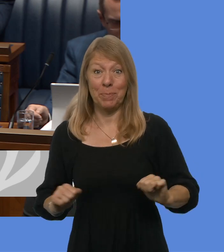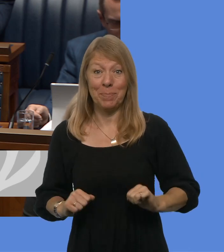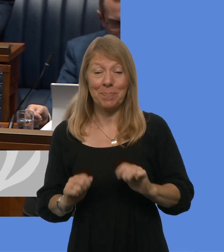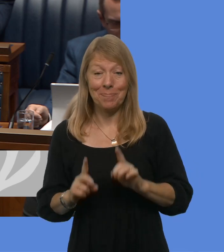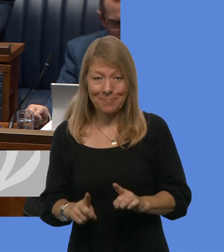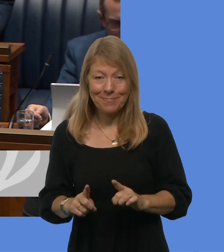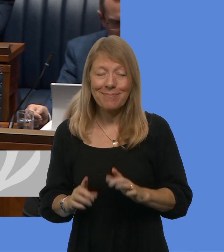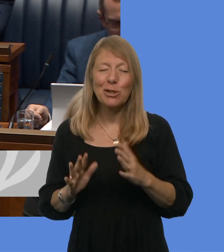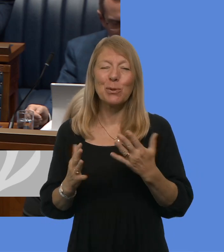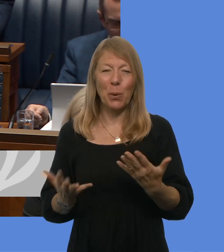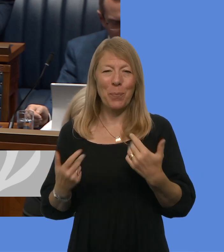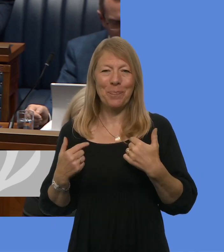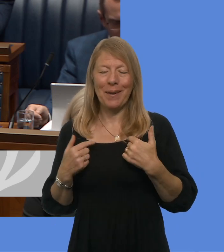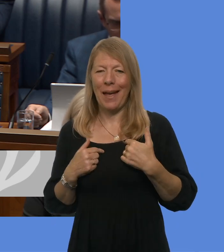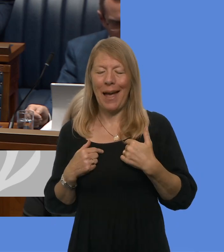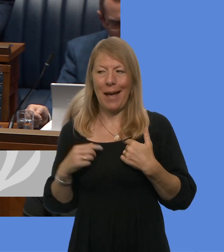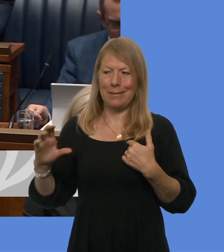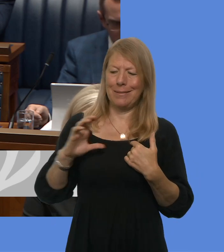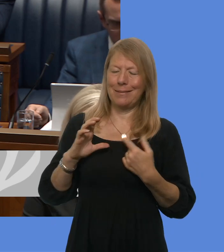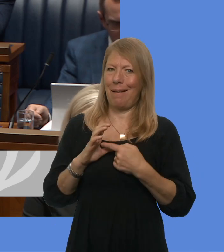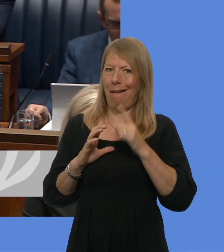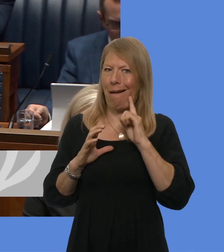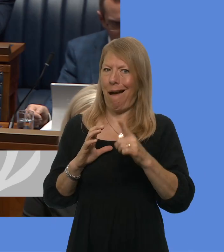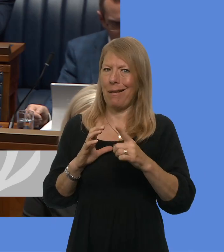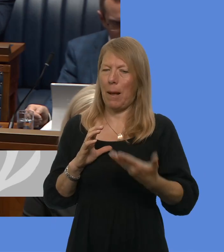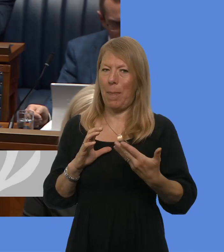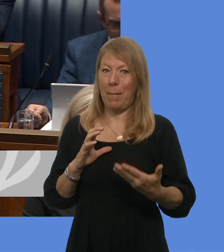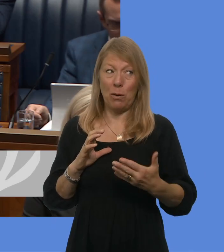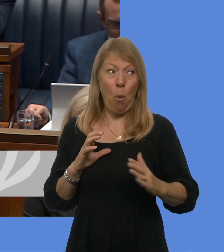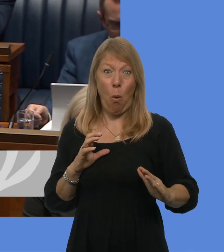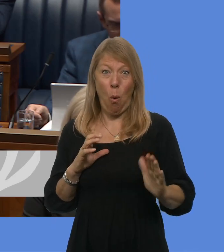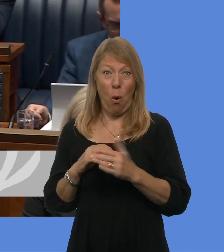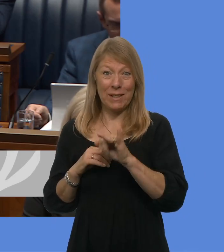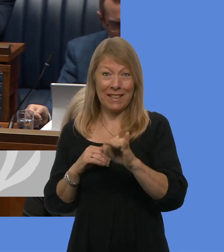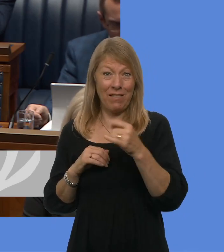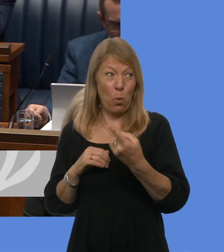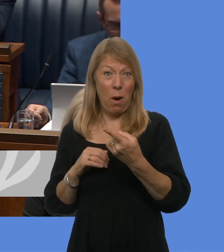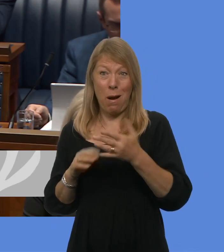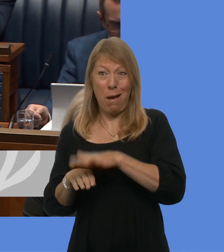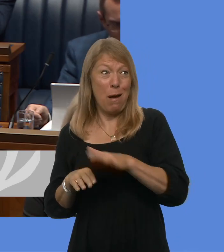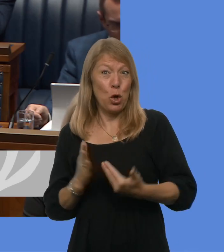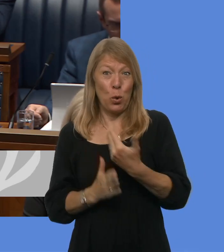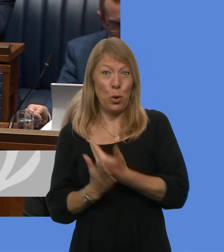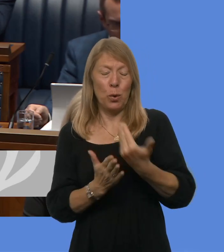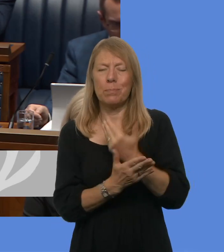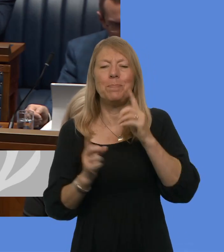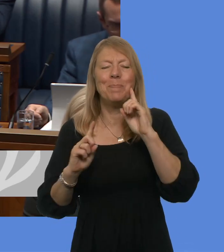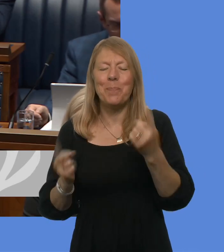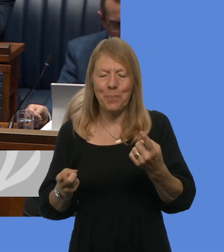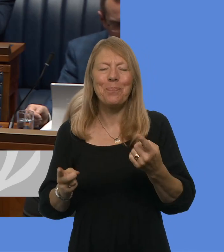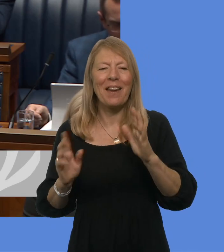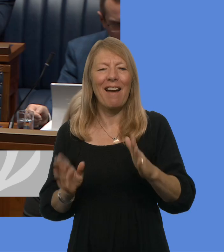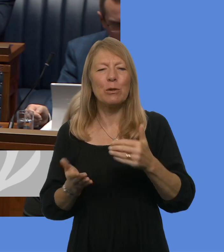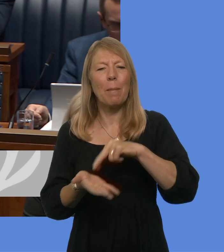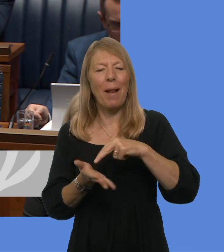all 71 at one time, my officials are working to group the identified schools into tranches. This will ensure this need